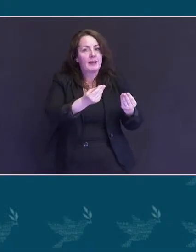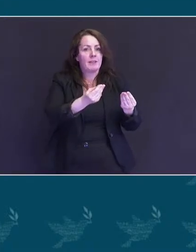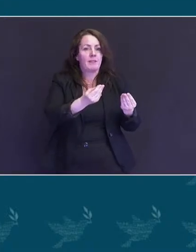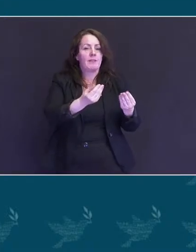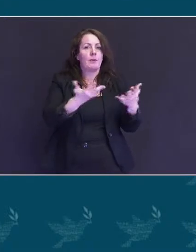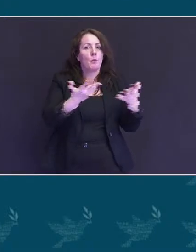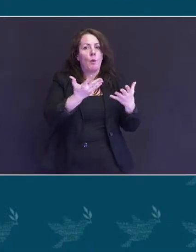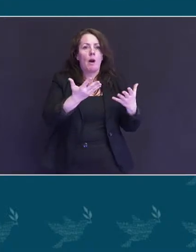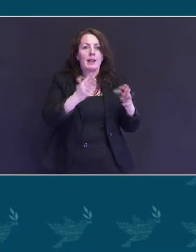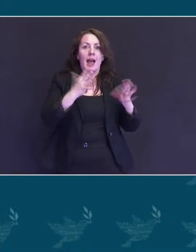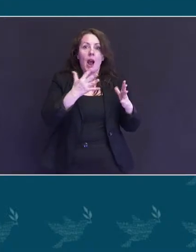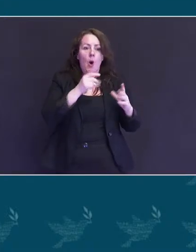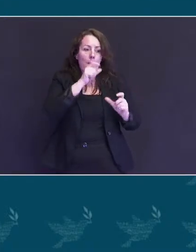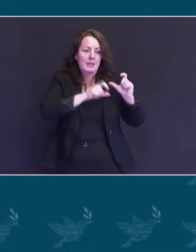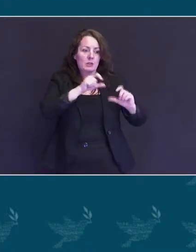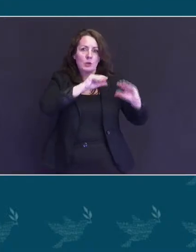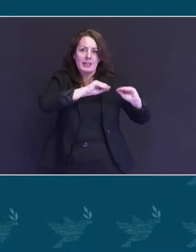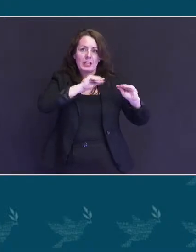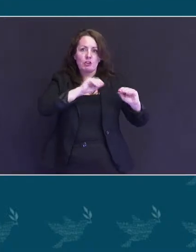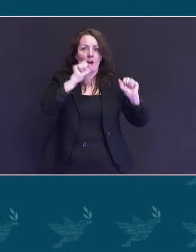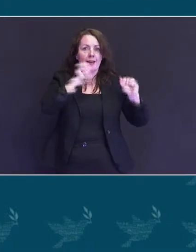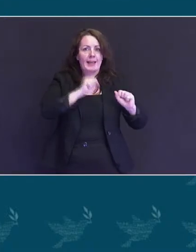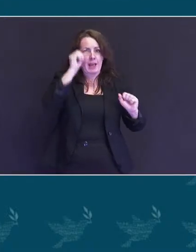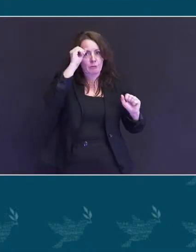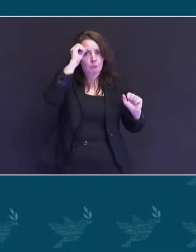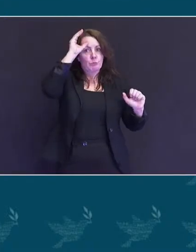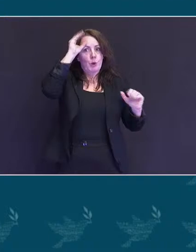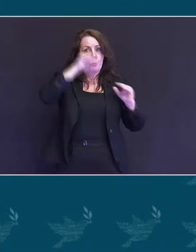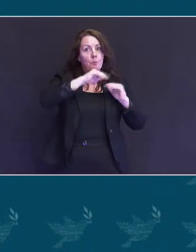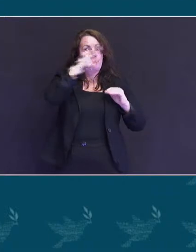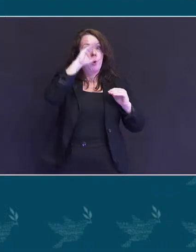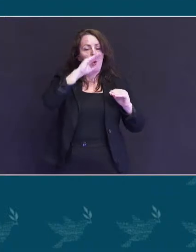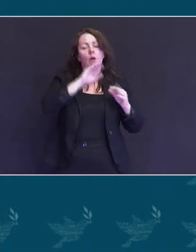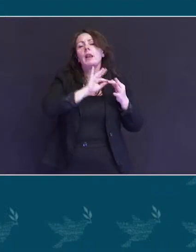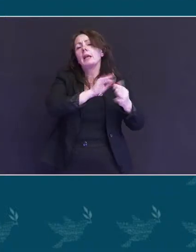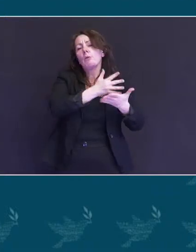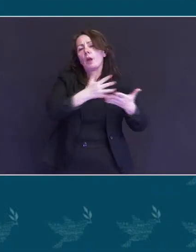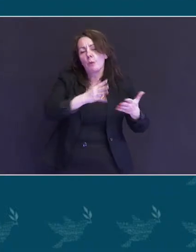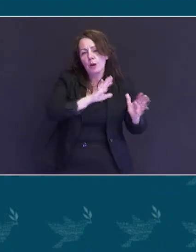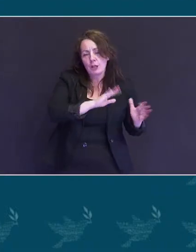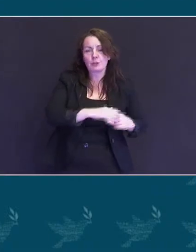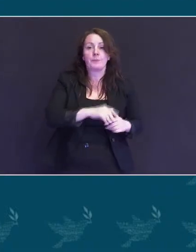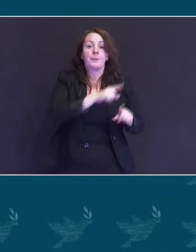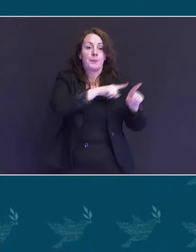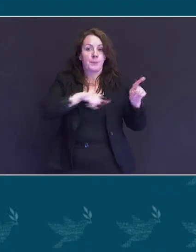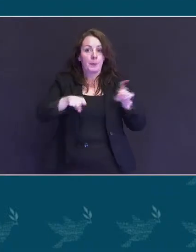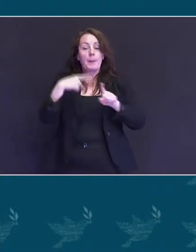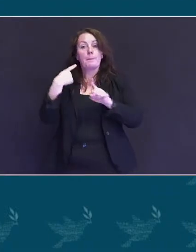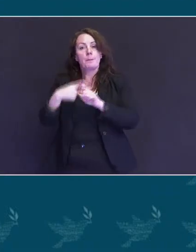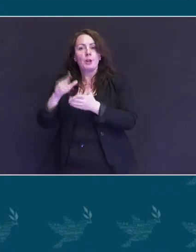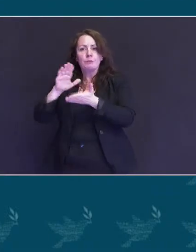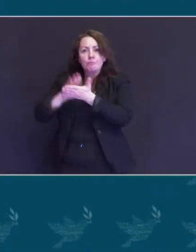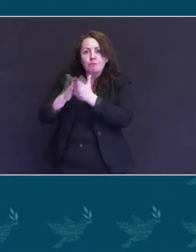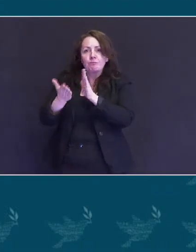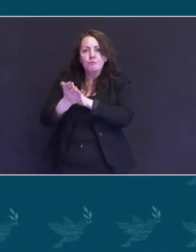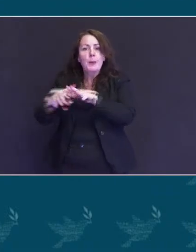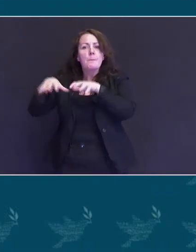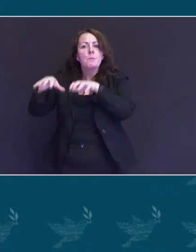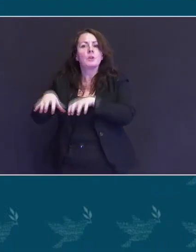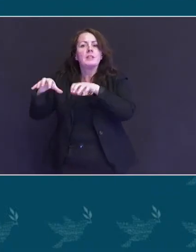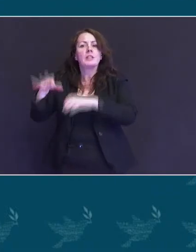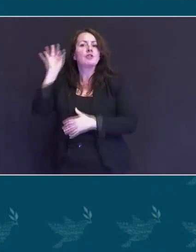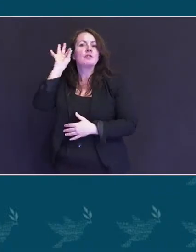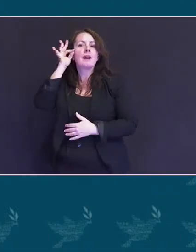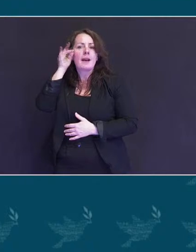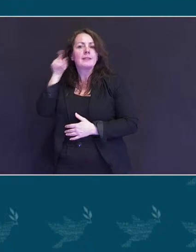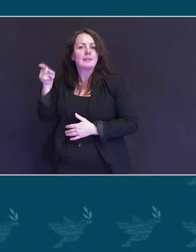a language. And then we also then collaborated with the British Council around